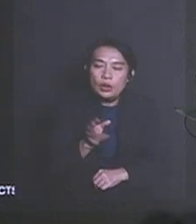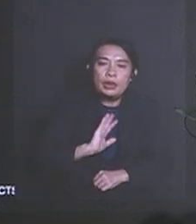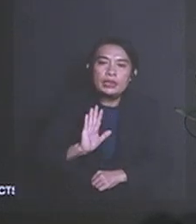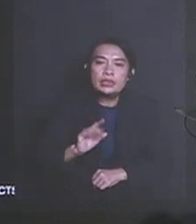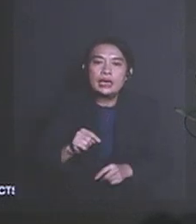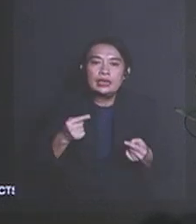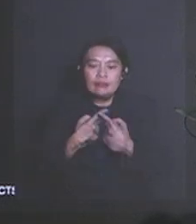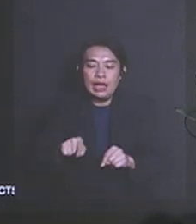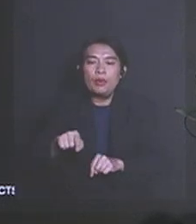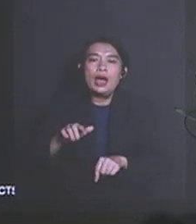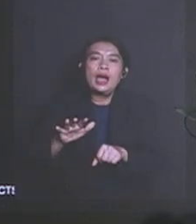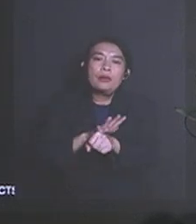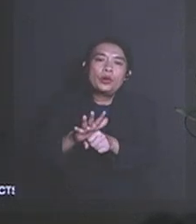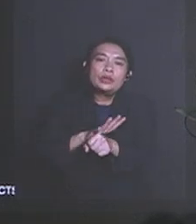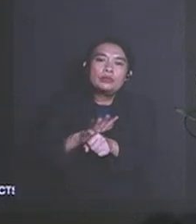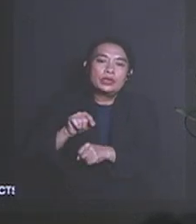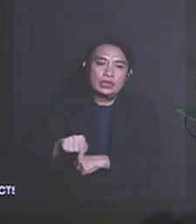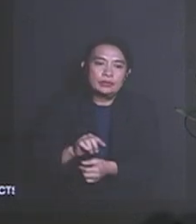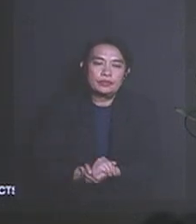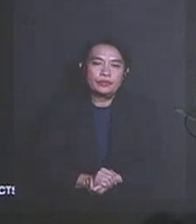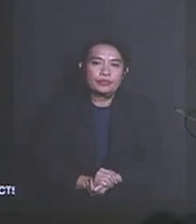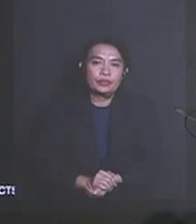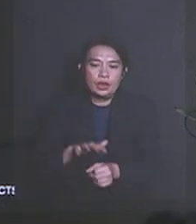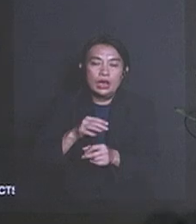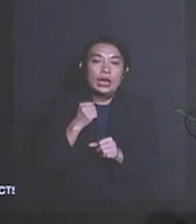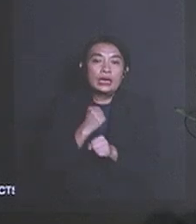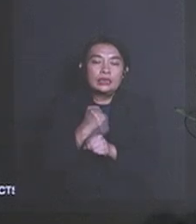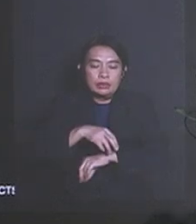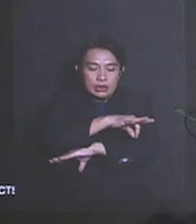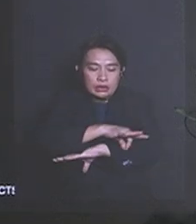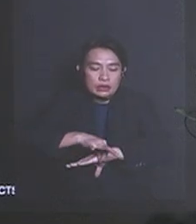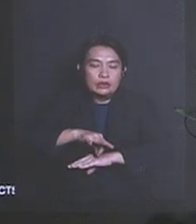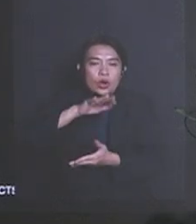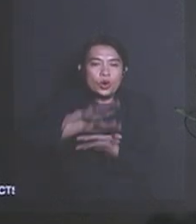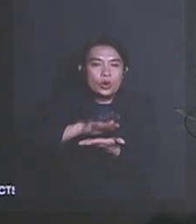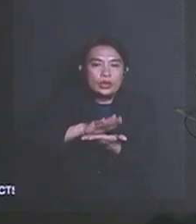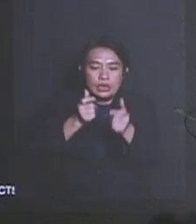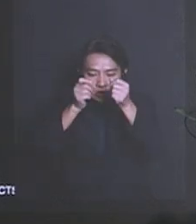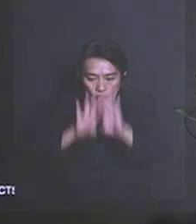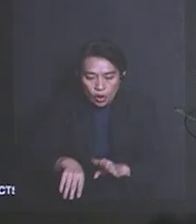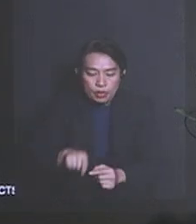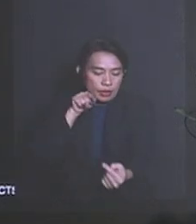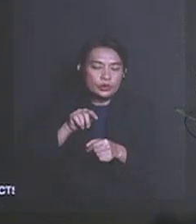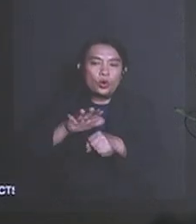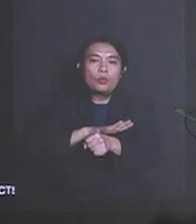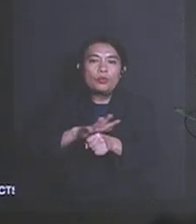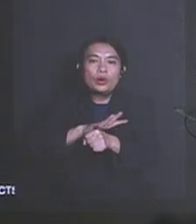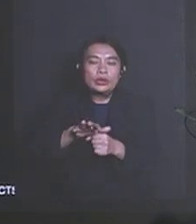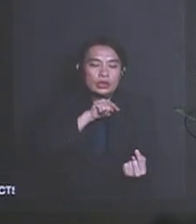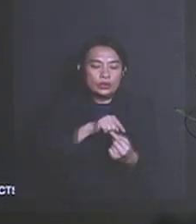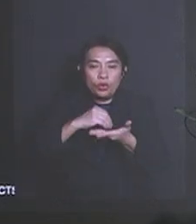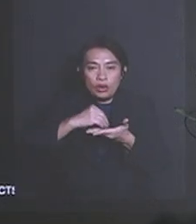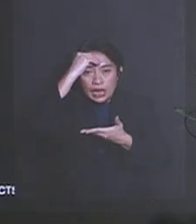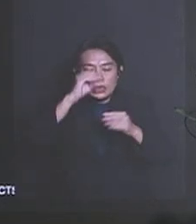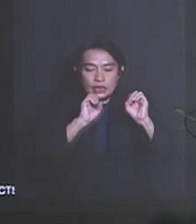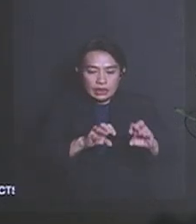our philosophy to design the school to be adequate enough to serve the learning needs, strong enough to provide the safe shelter, and